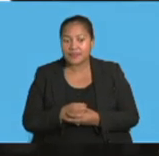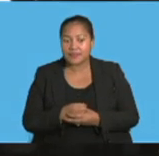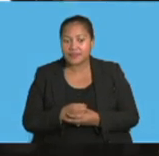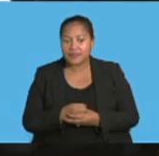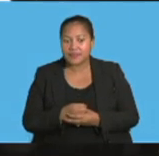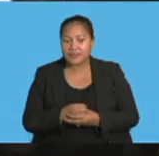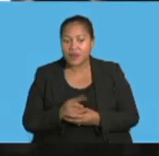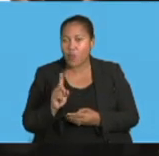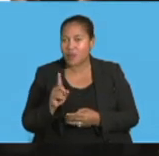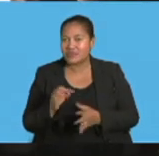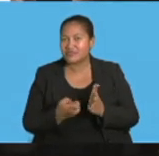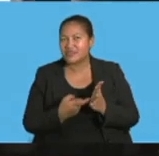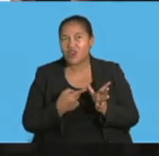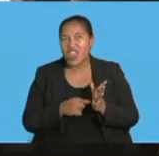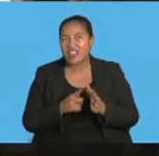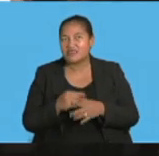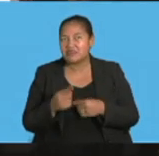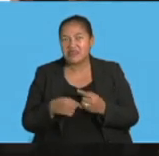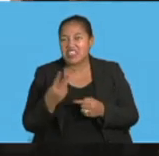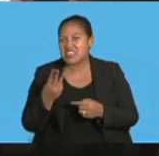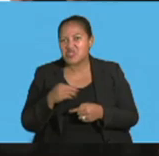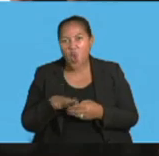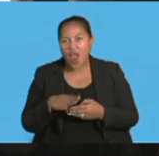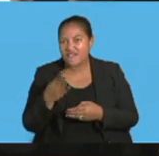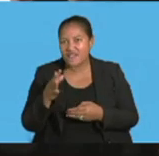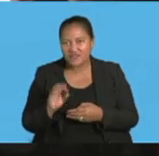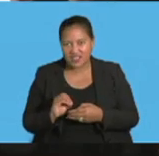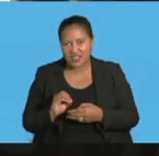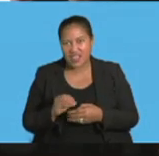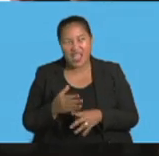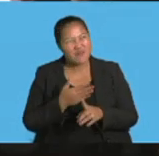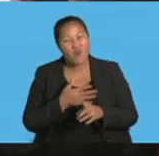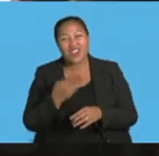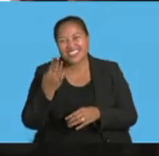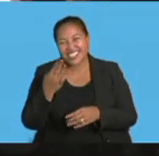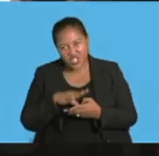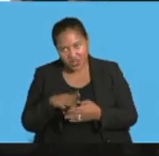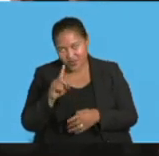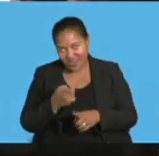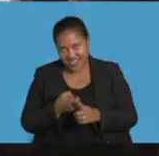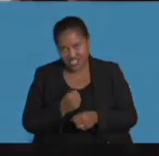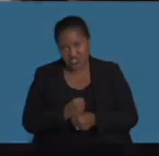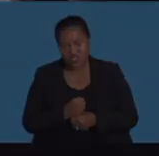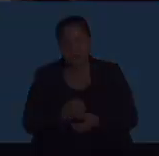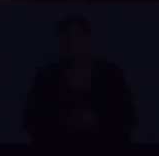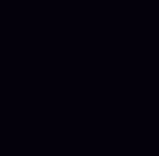rate, which was around $3.50 or even less. Even it was $3 a kg at that particular point in time. Thank you.